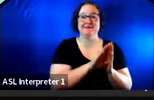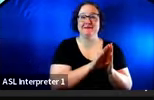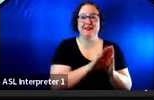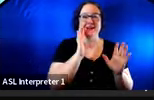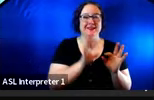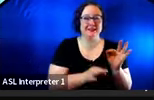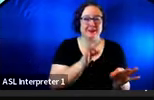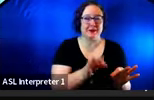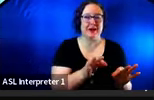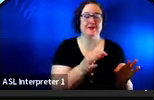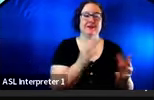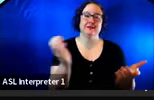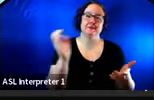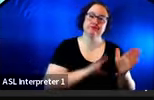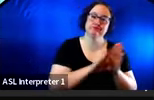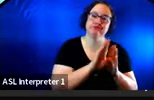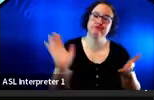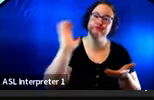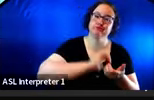develop out partnerships with